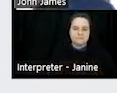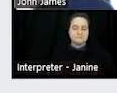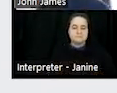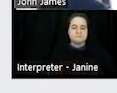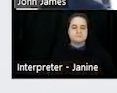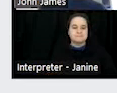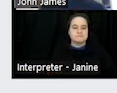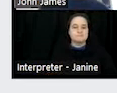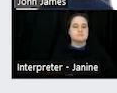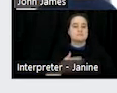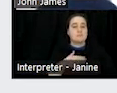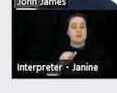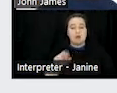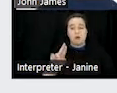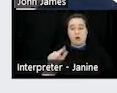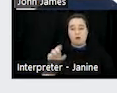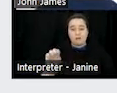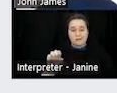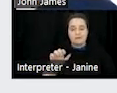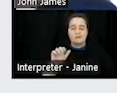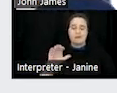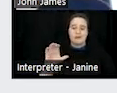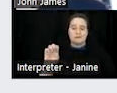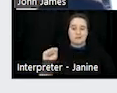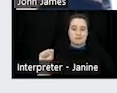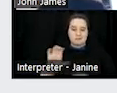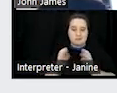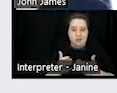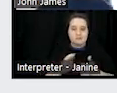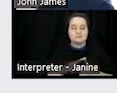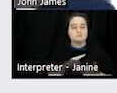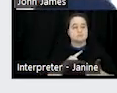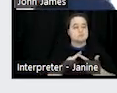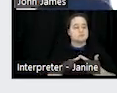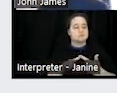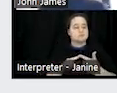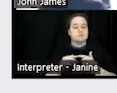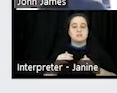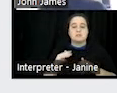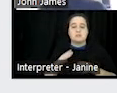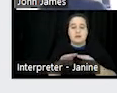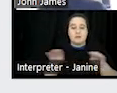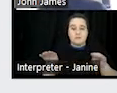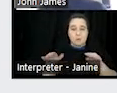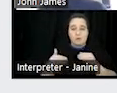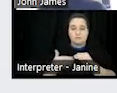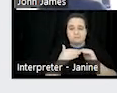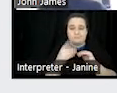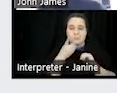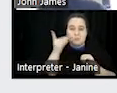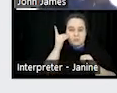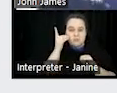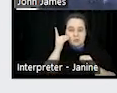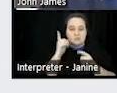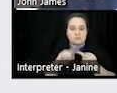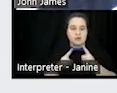My Aggie Access classmates, my floor mates from Minnesota, my pre-navigators who are student pairs